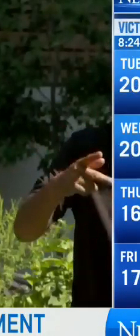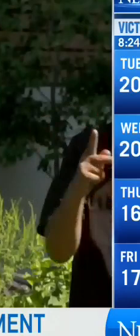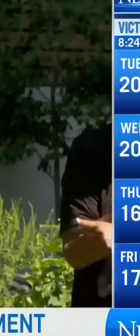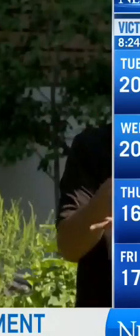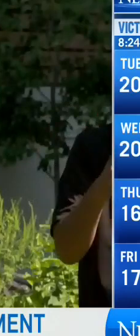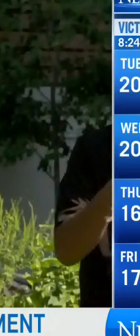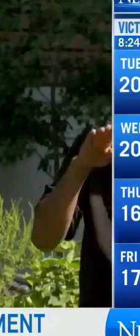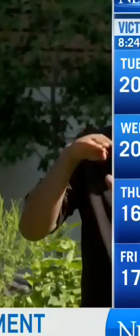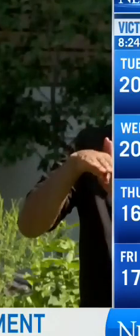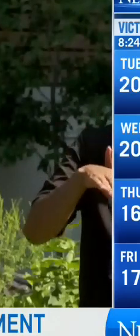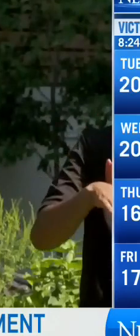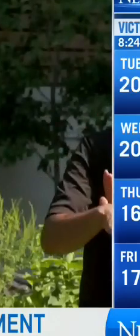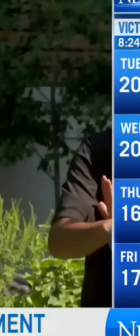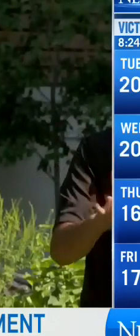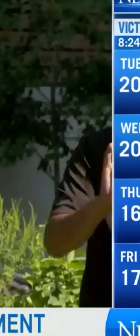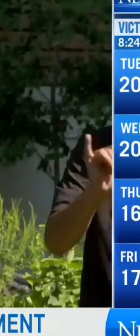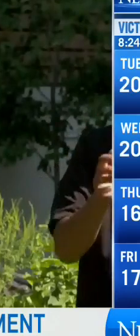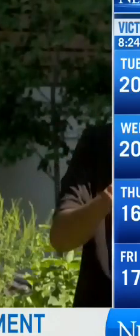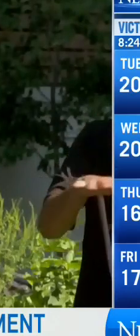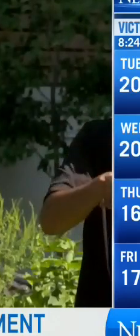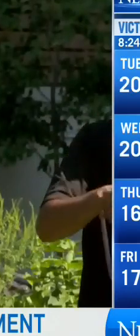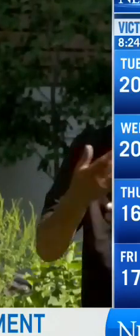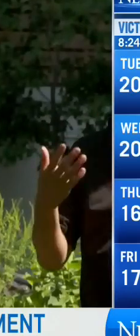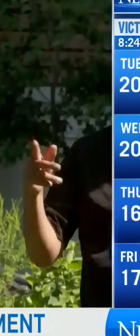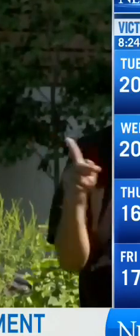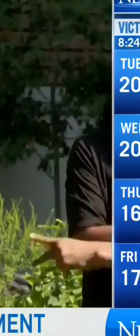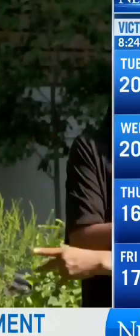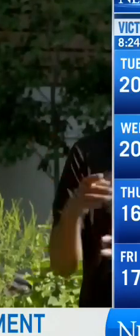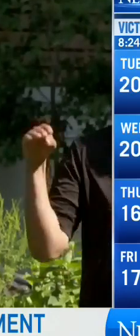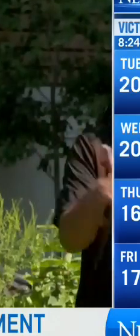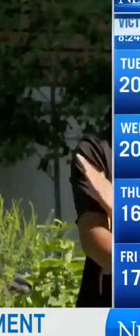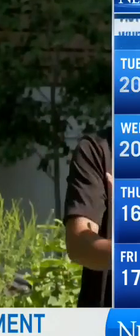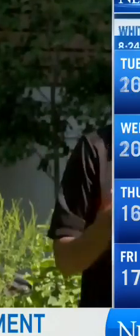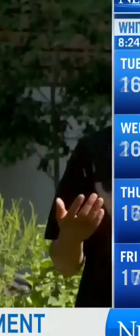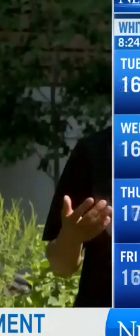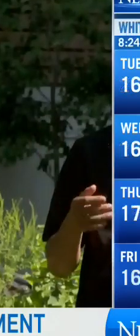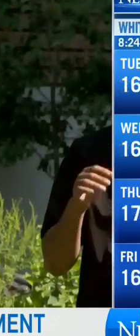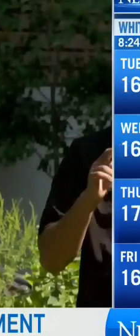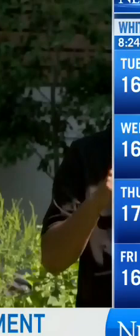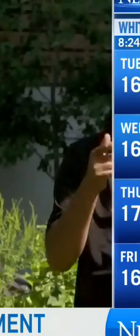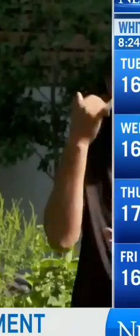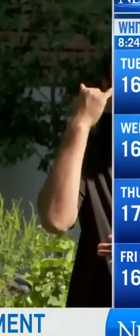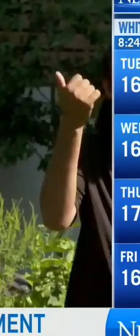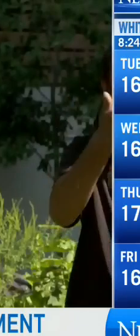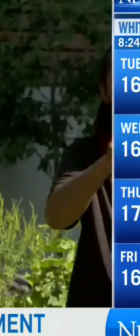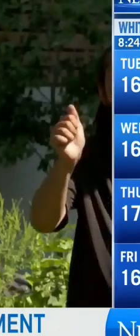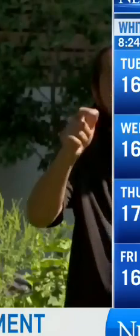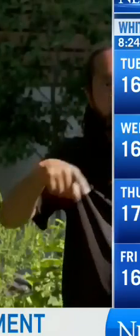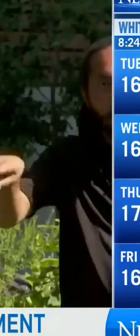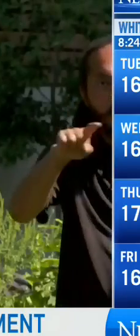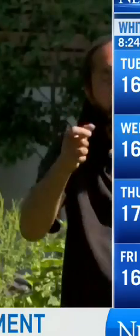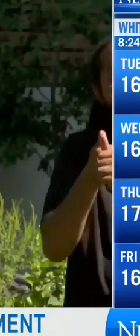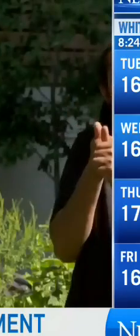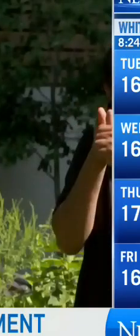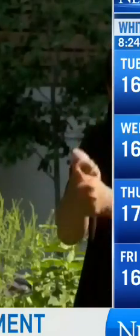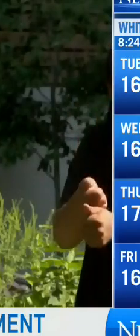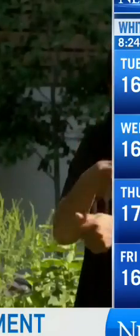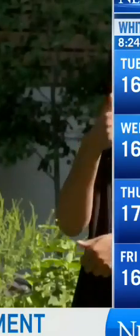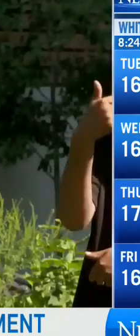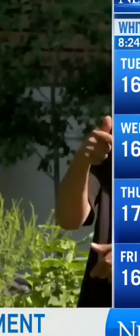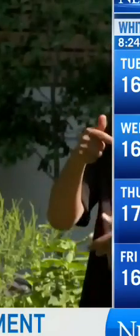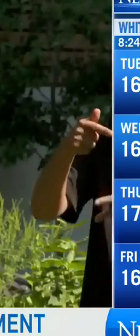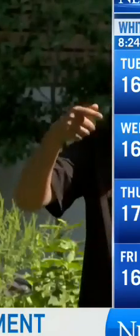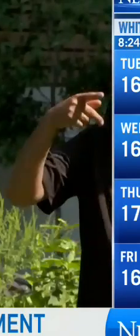pandemic. And so it is no surprise to anyone who has been following the Green Party that of Canada and